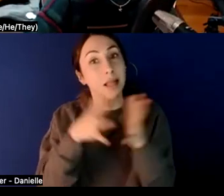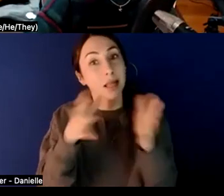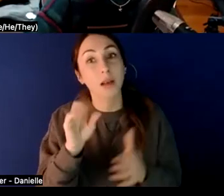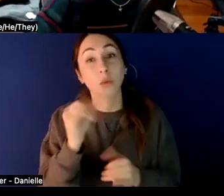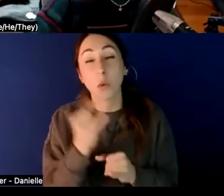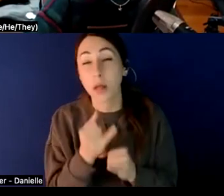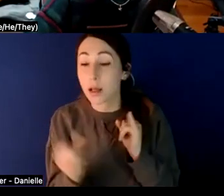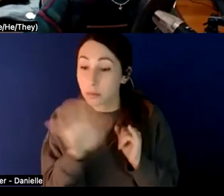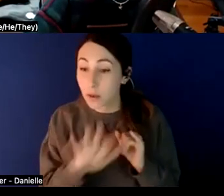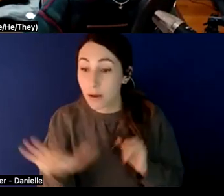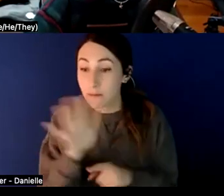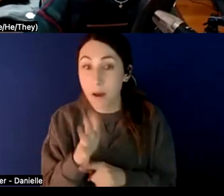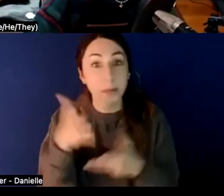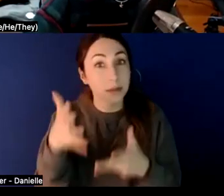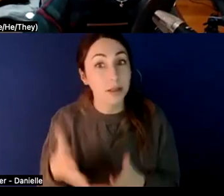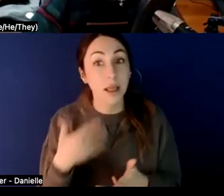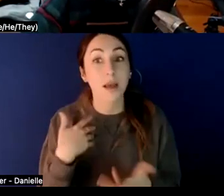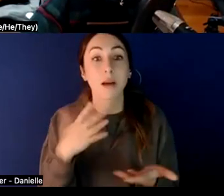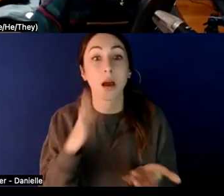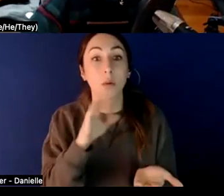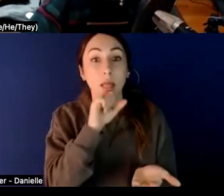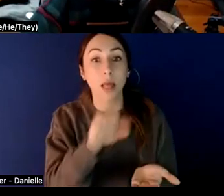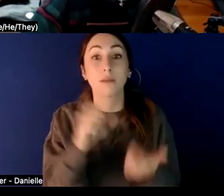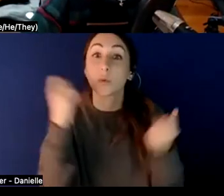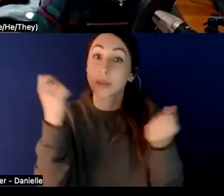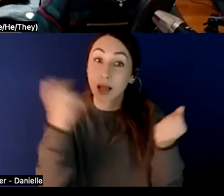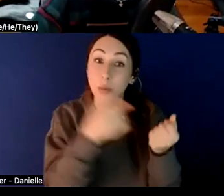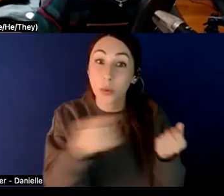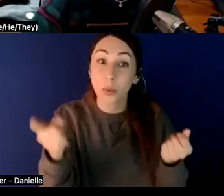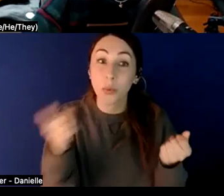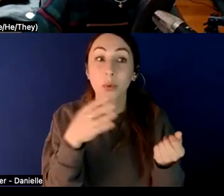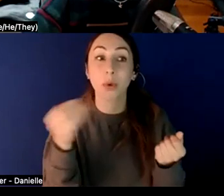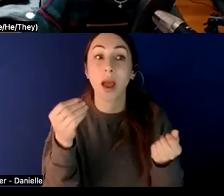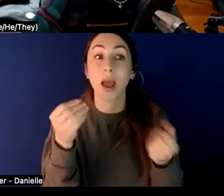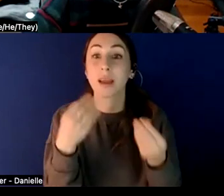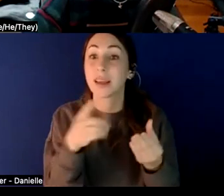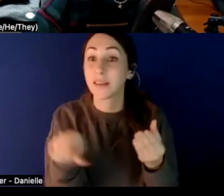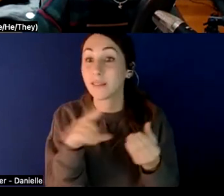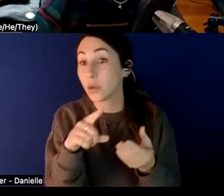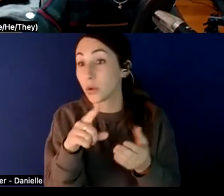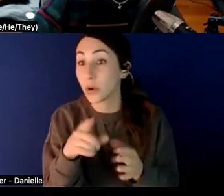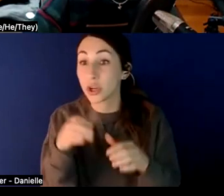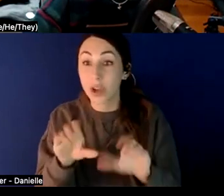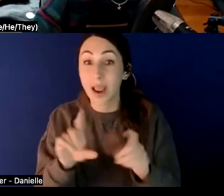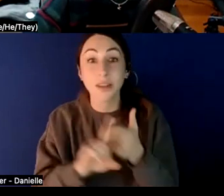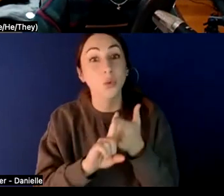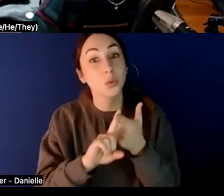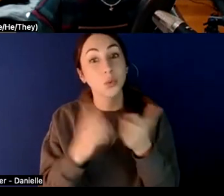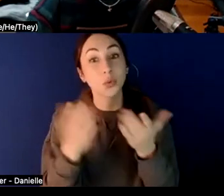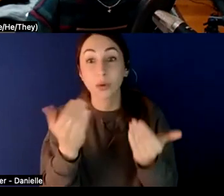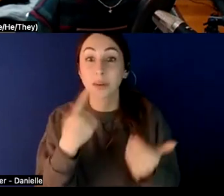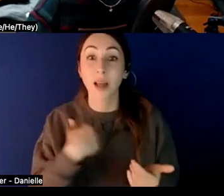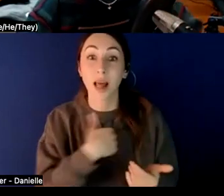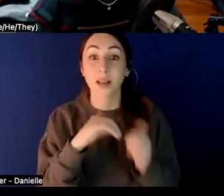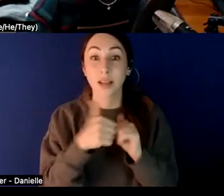we have about 5 minutes remaining. I would love to celebrate you all and give you a chance to promote yourself and let us know how we can support